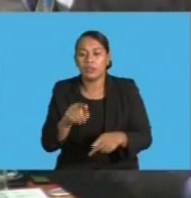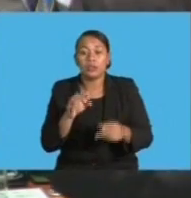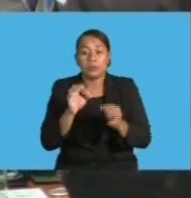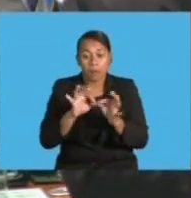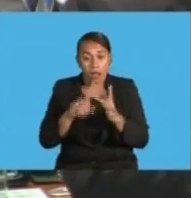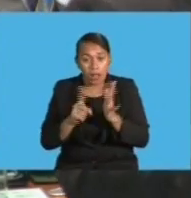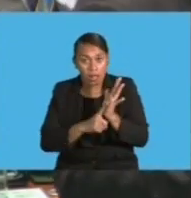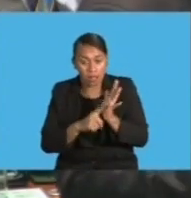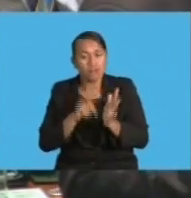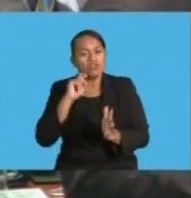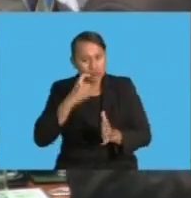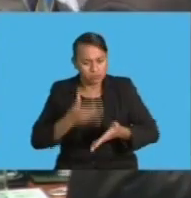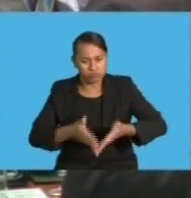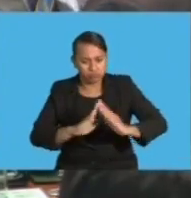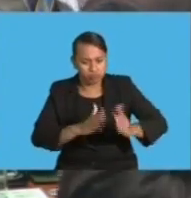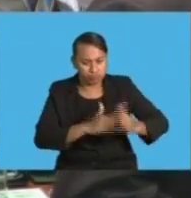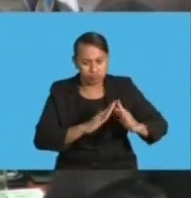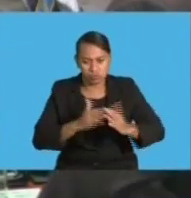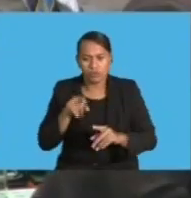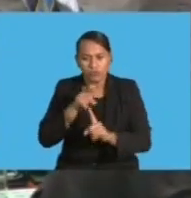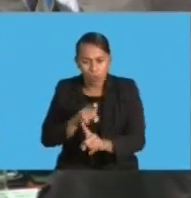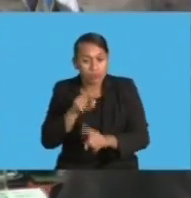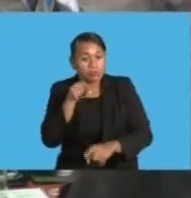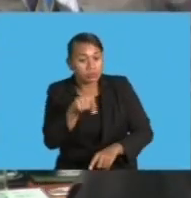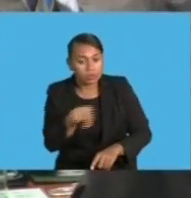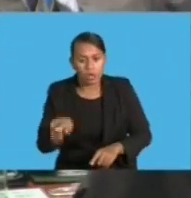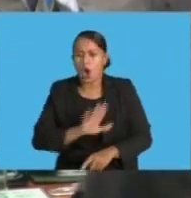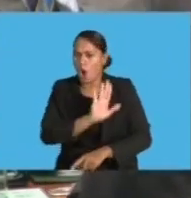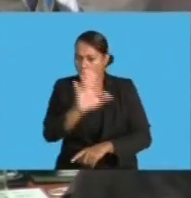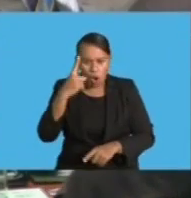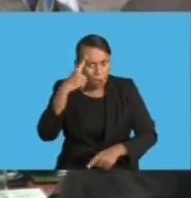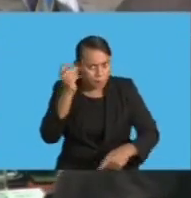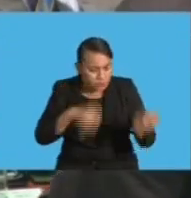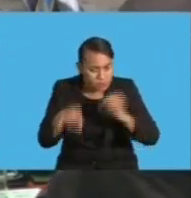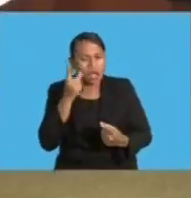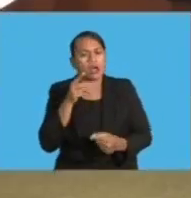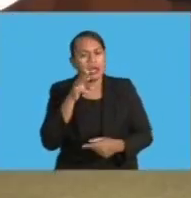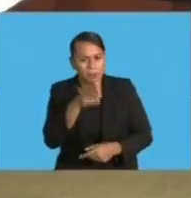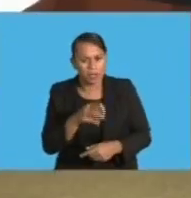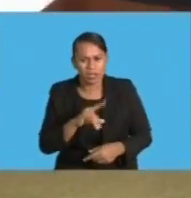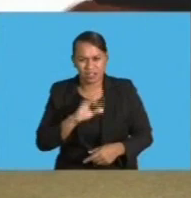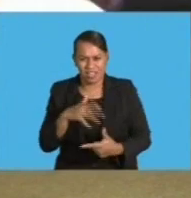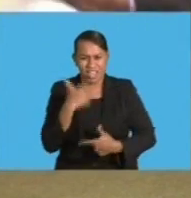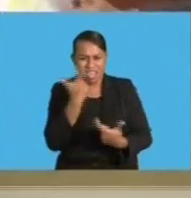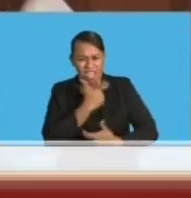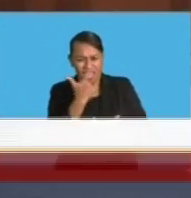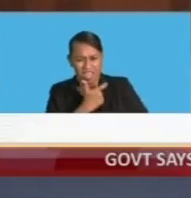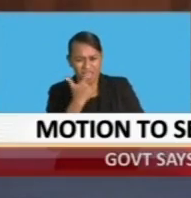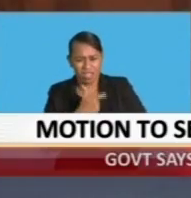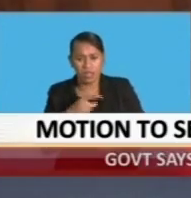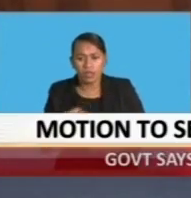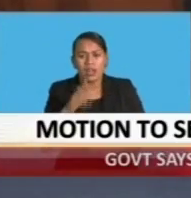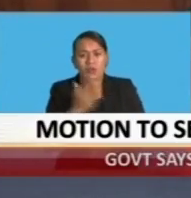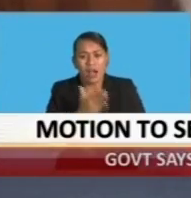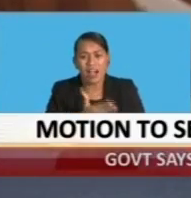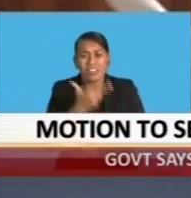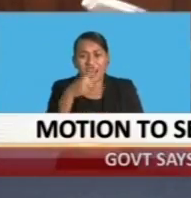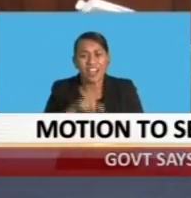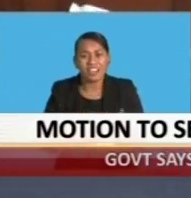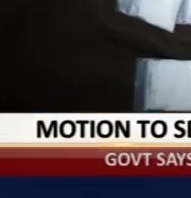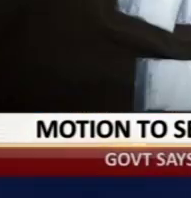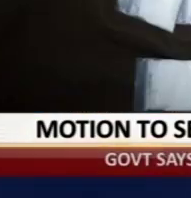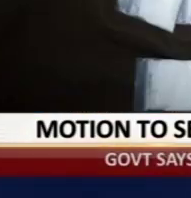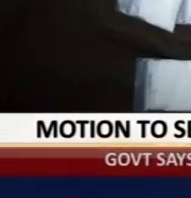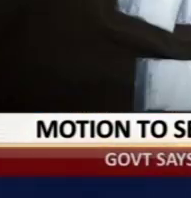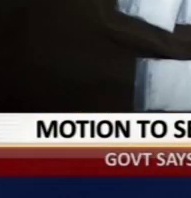we will have the contribution from the other side of the House. However, for some reason, opposition MP Nico